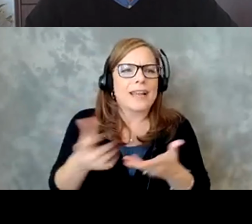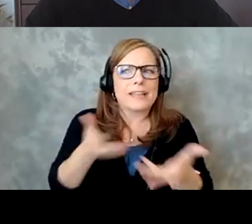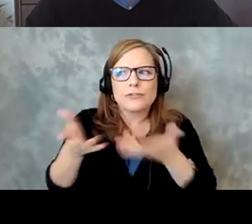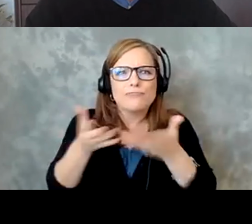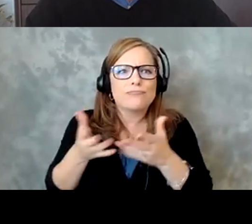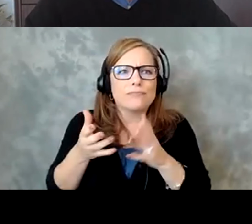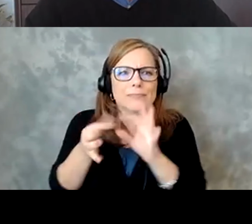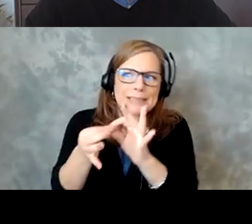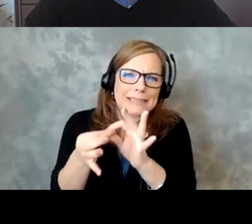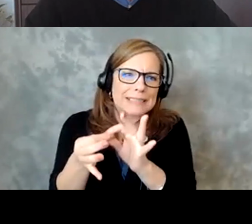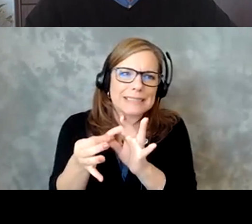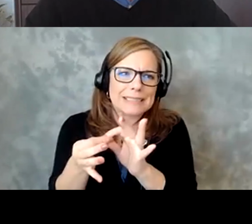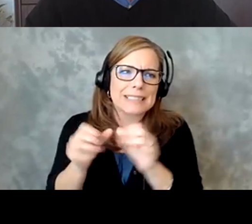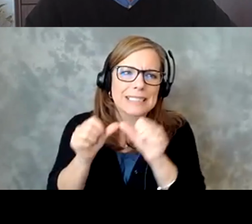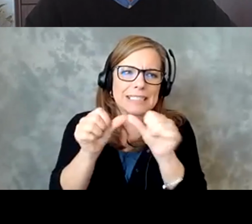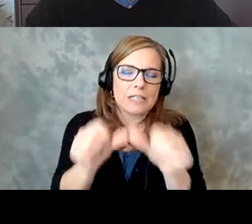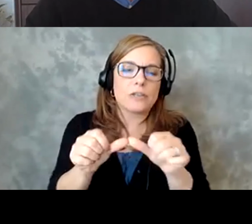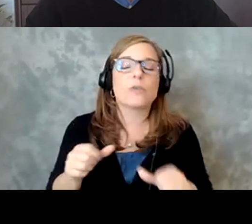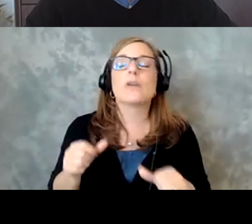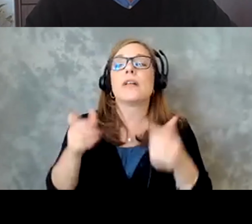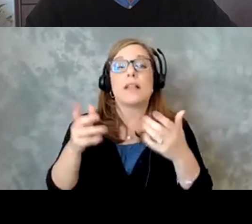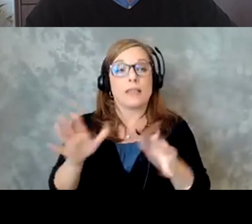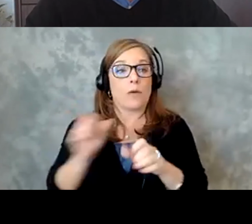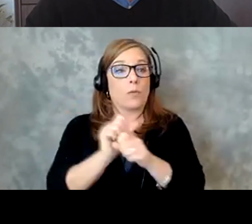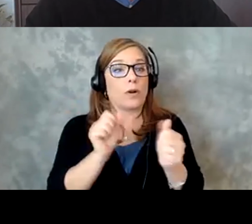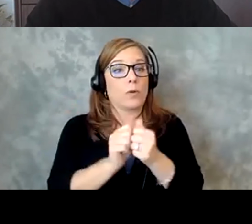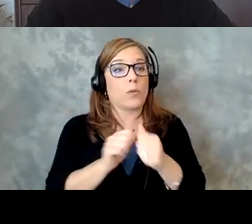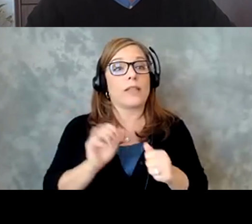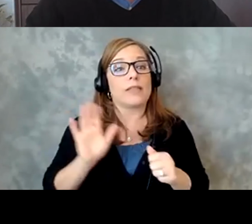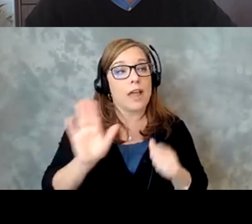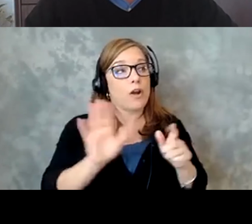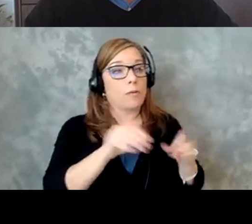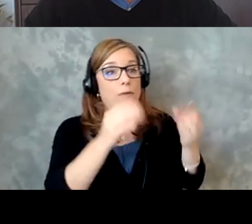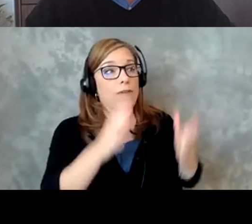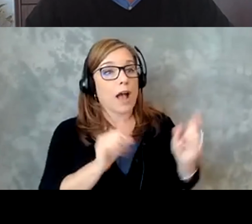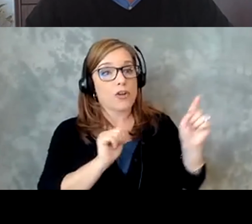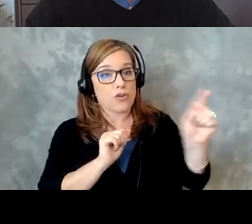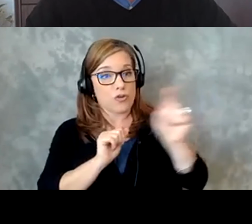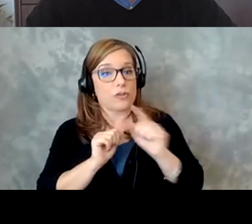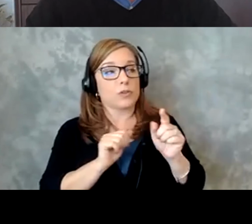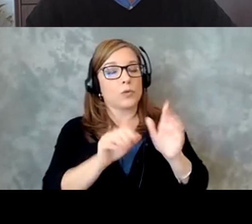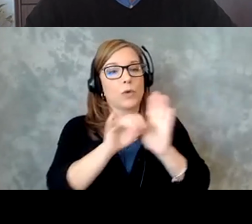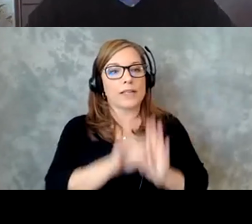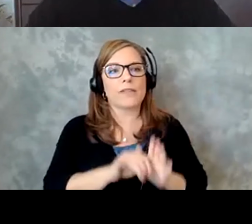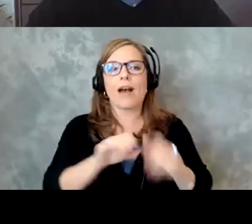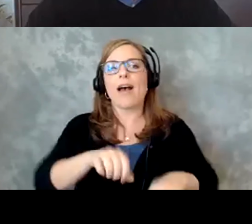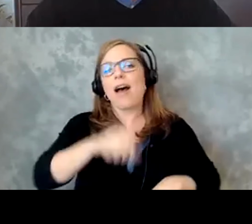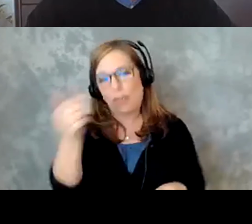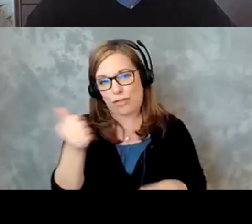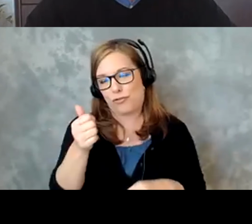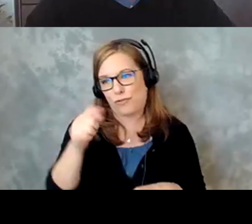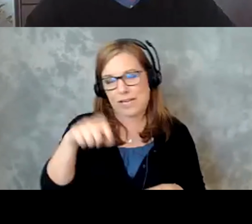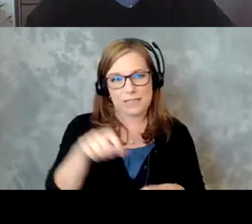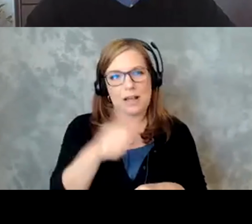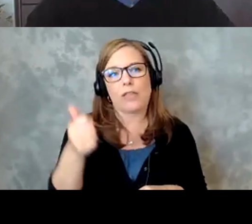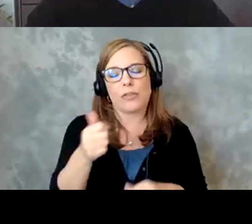with the participants and their network of care providers to identify other beneficial goals, and during the assessment and care